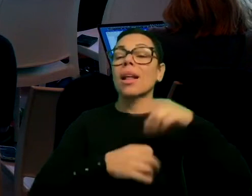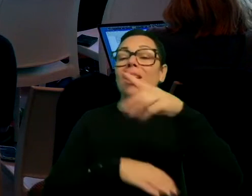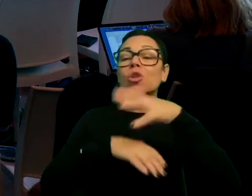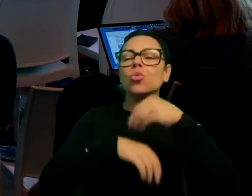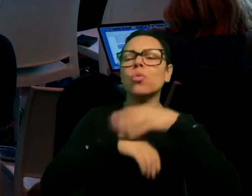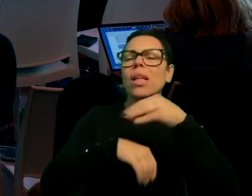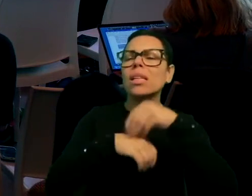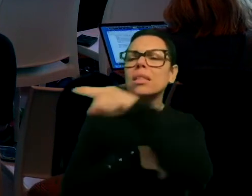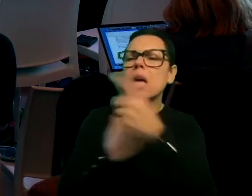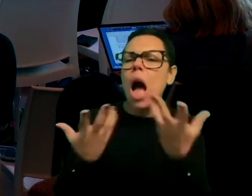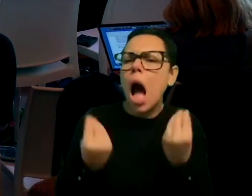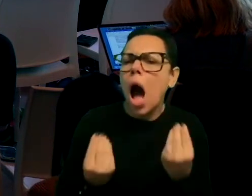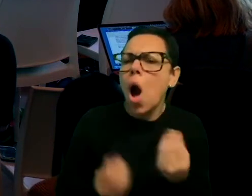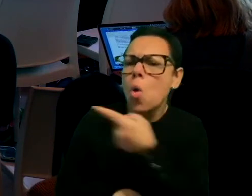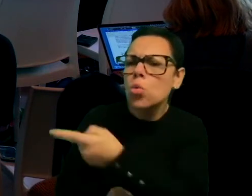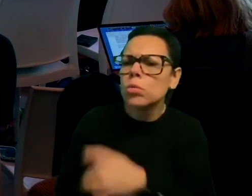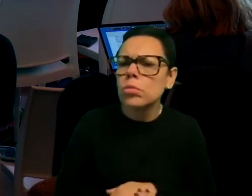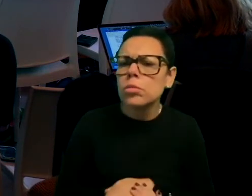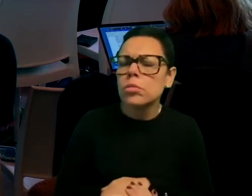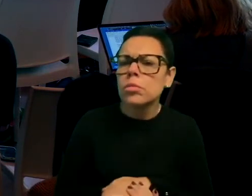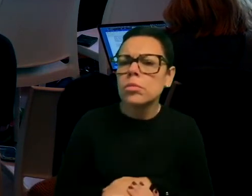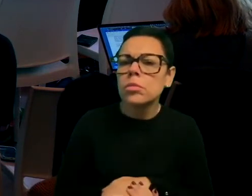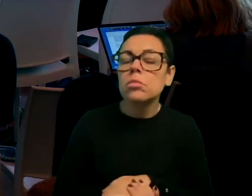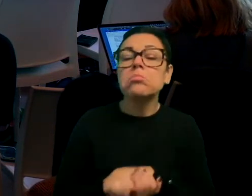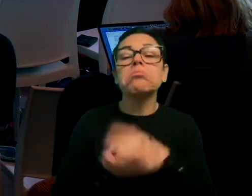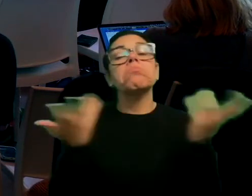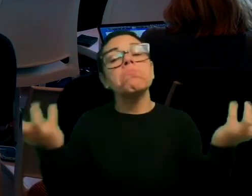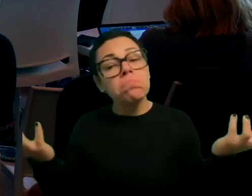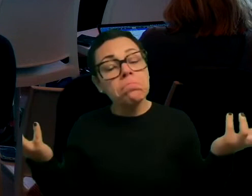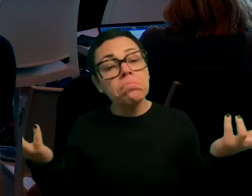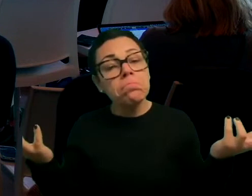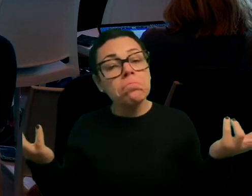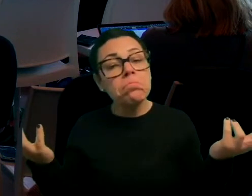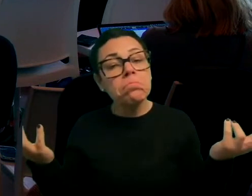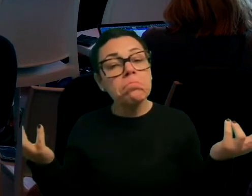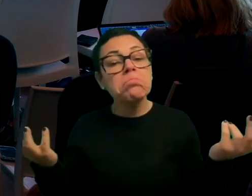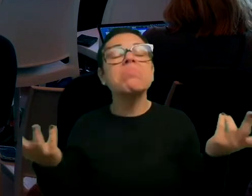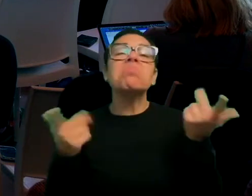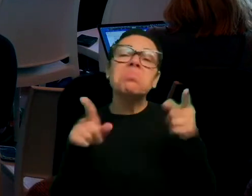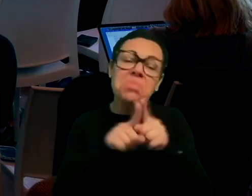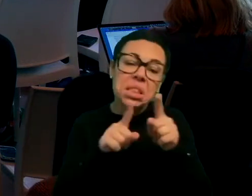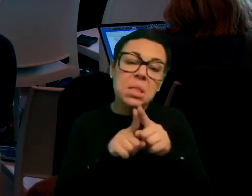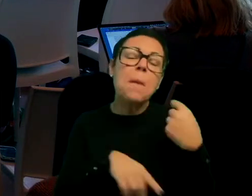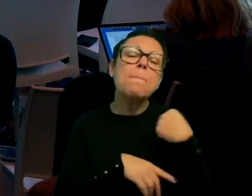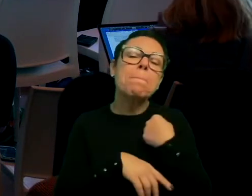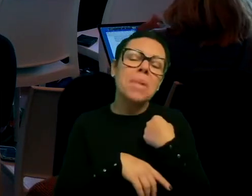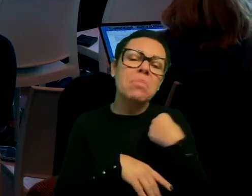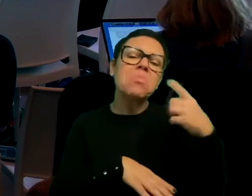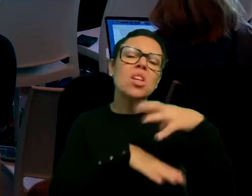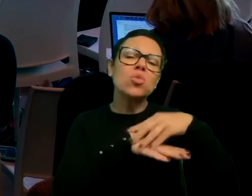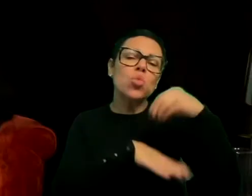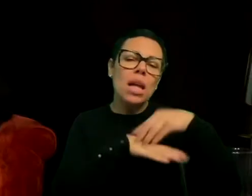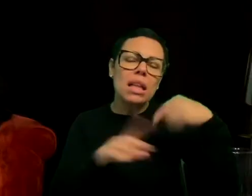on, even countries that lead or are very high on the Gender Equality Index have not